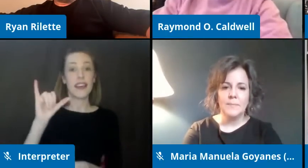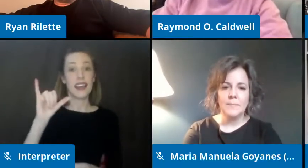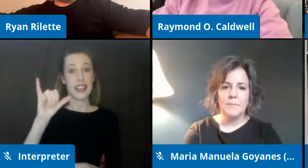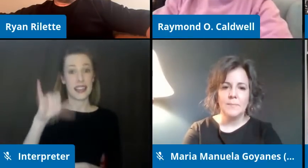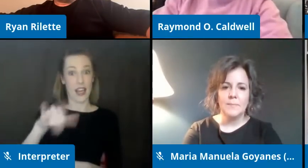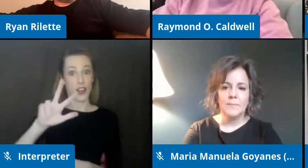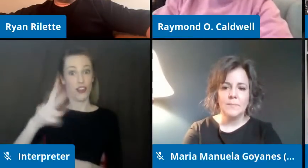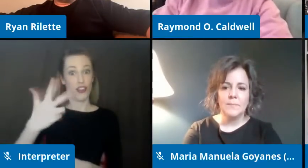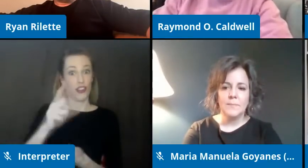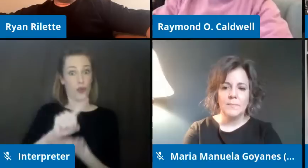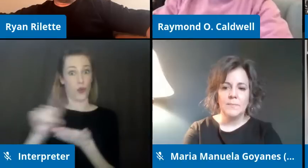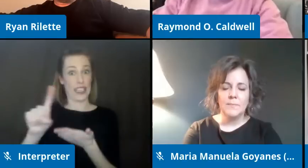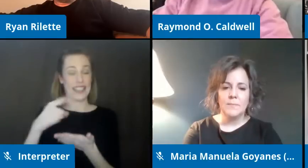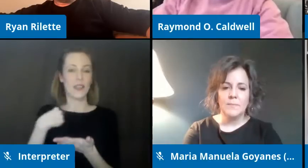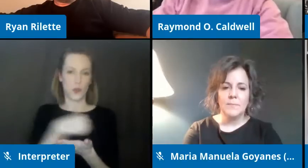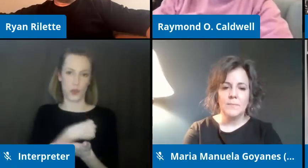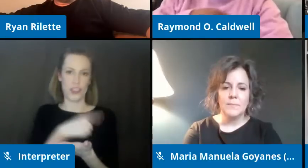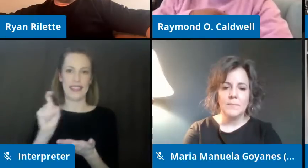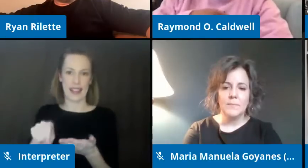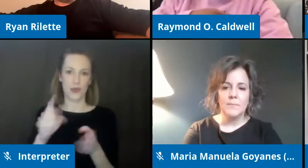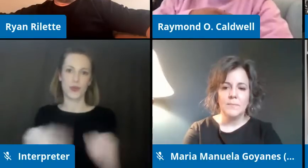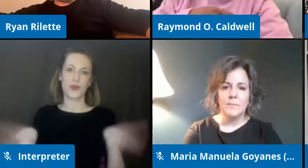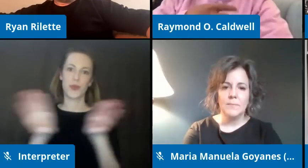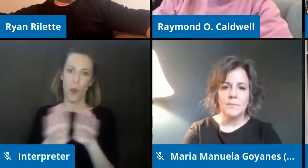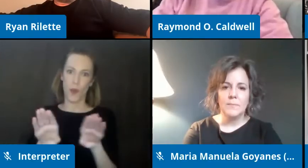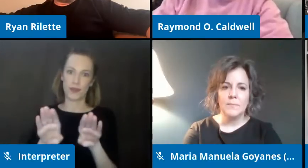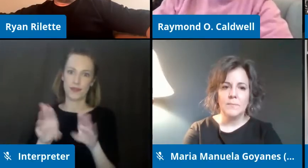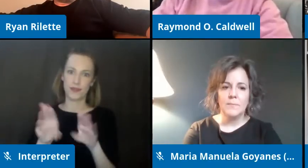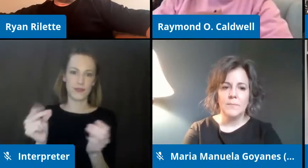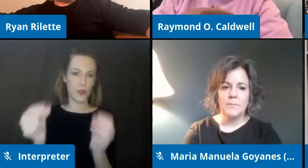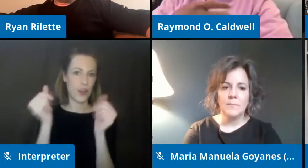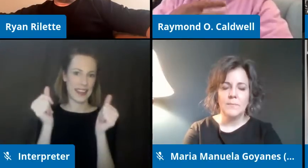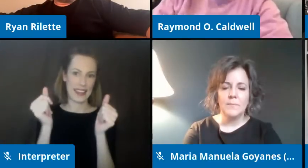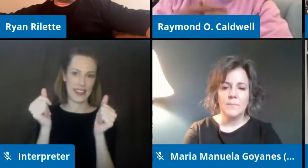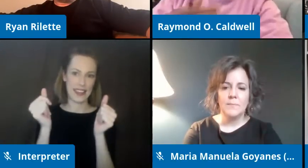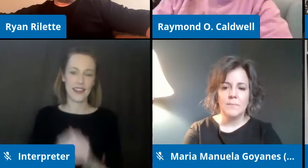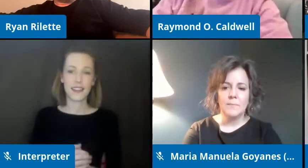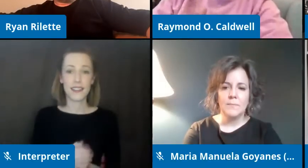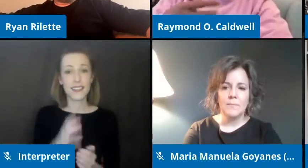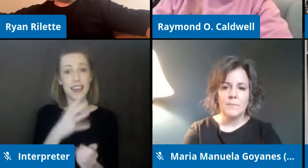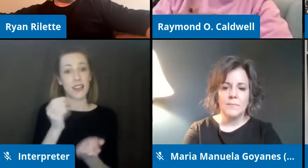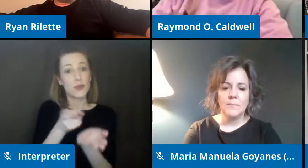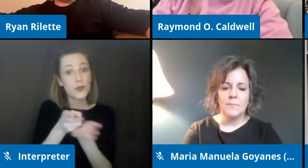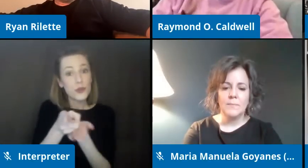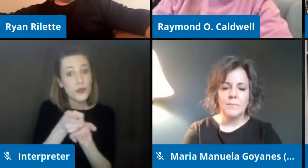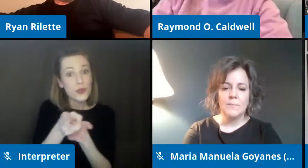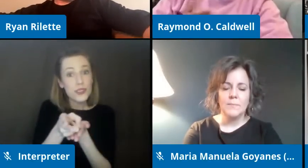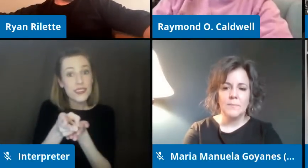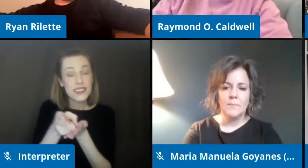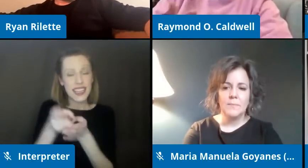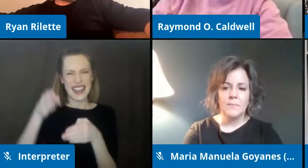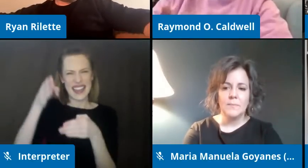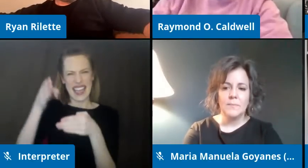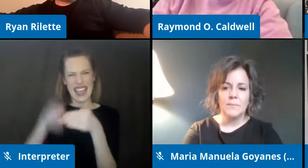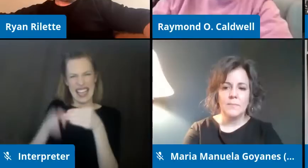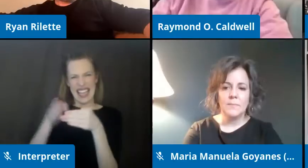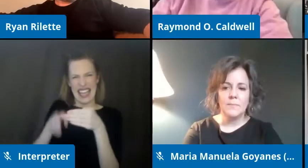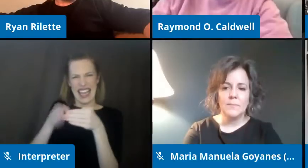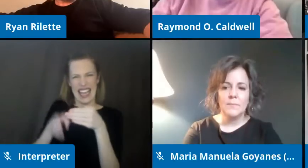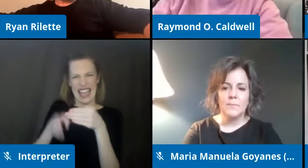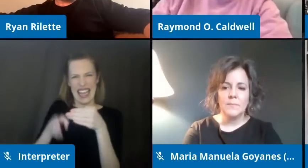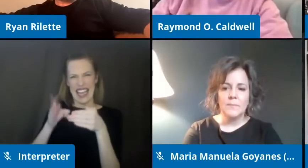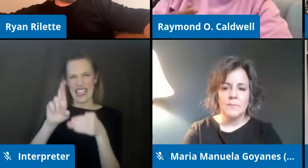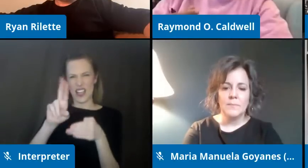closed that show very quickly. And you know, the truth of the matter is the end of a run is actually when we see a majority of our